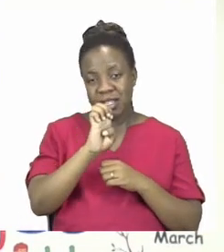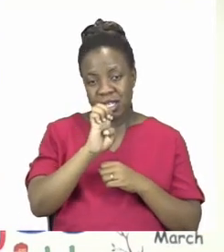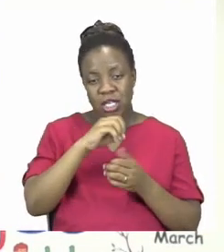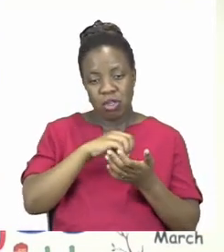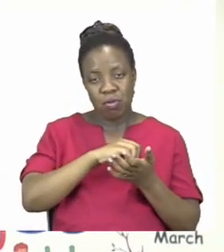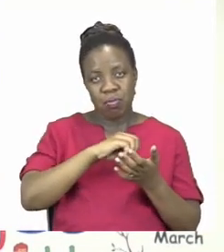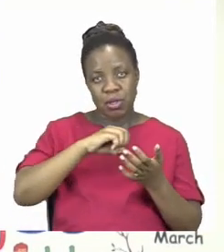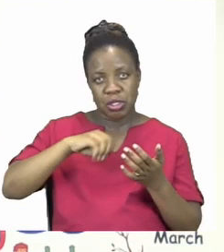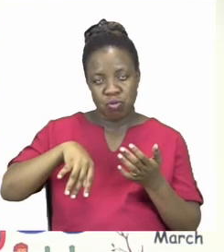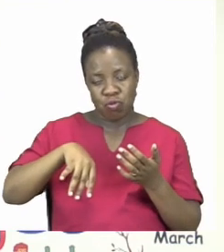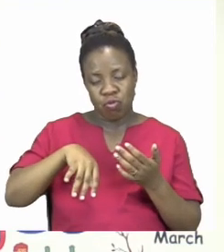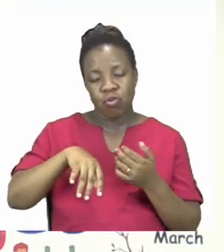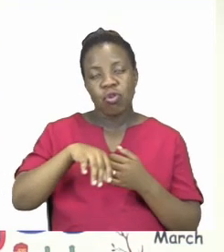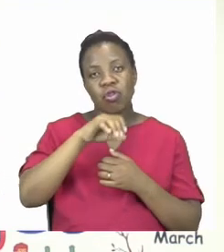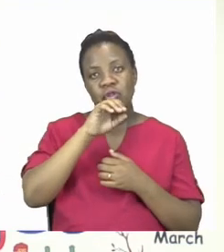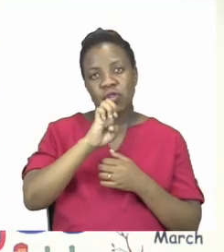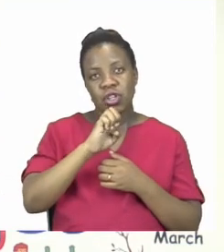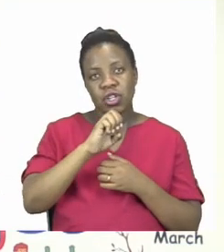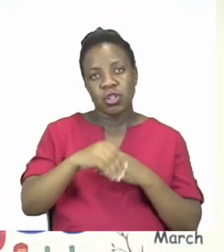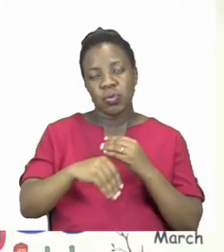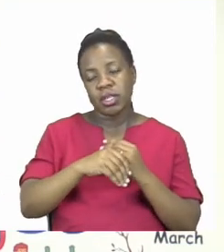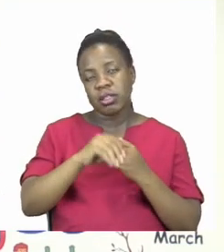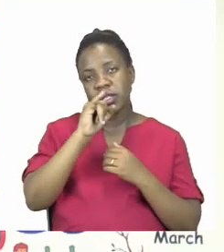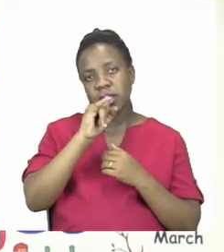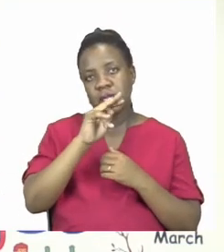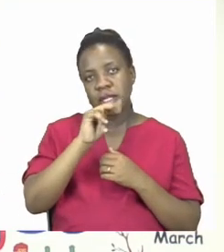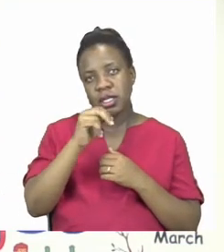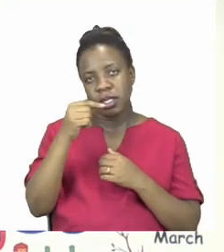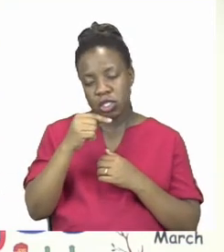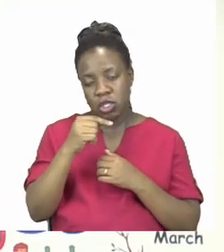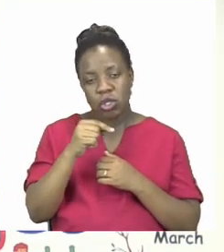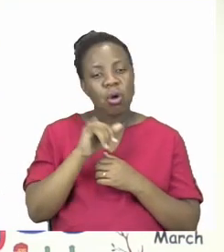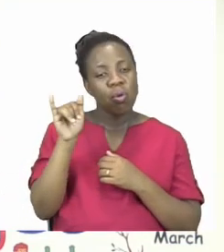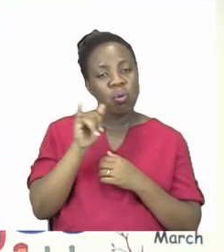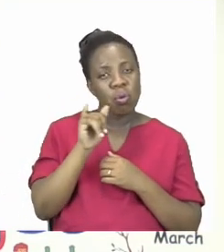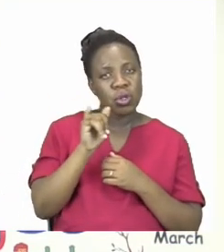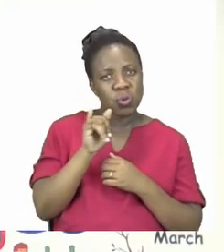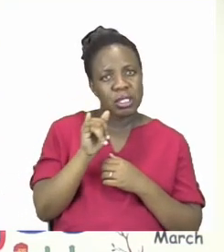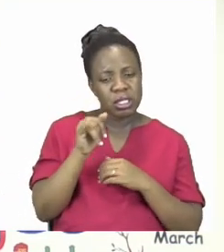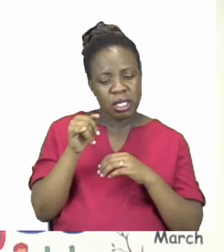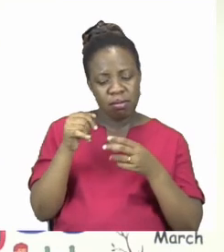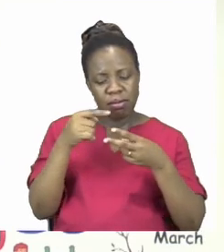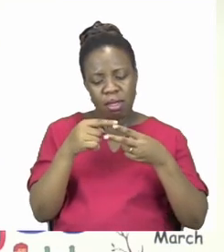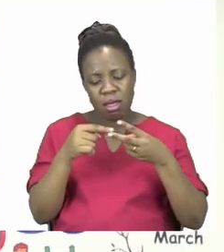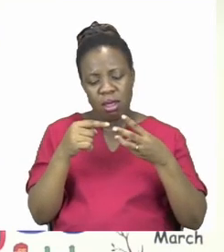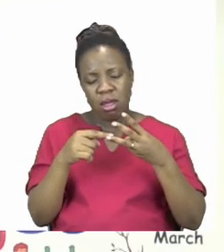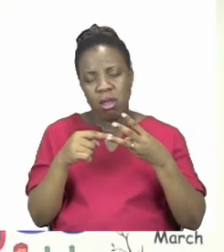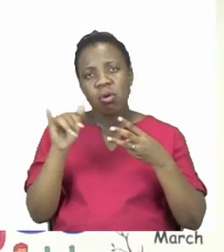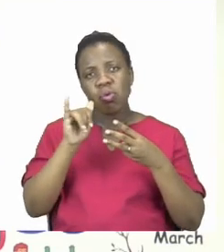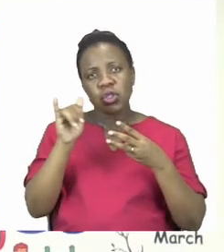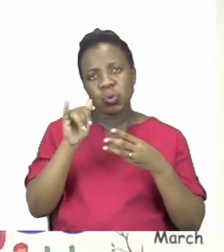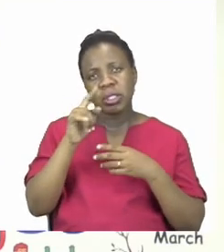of spelling, hoping. That is the one that we have circled. Now let's read